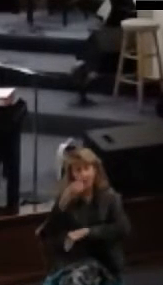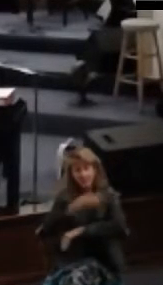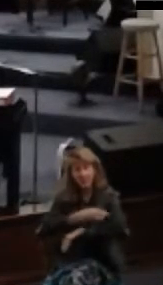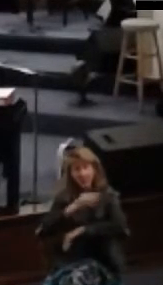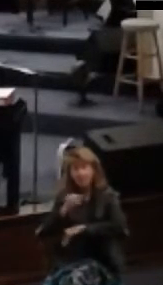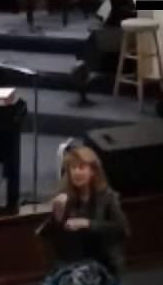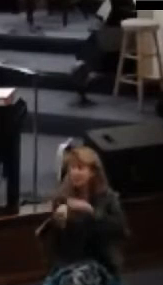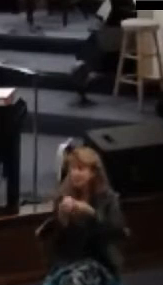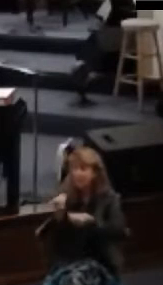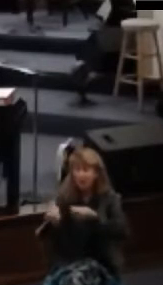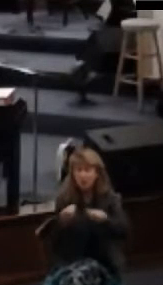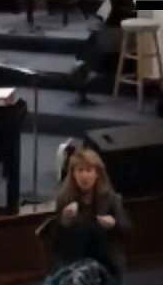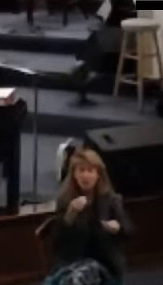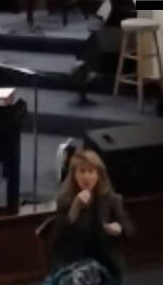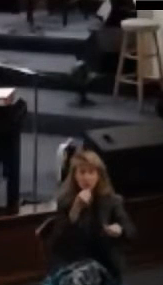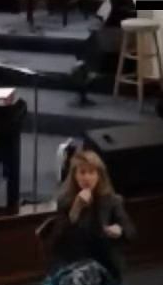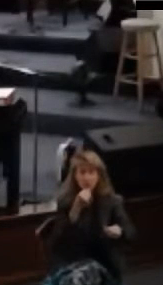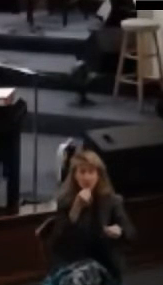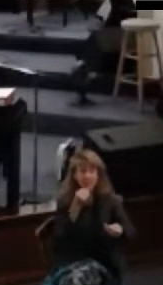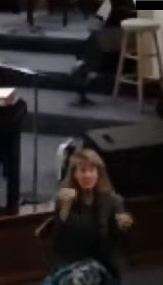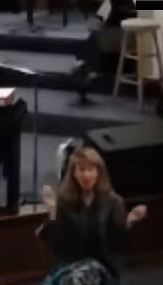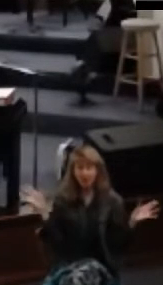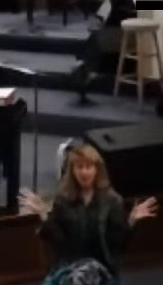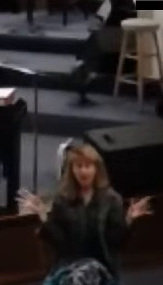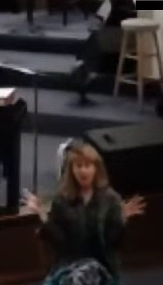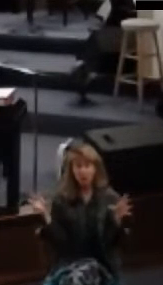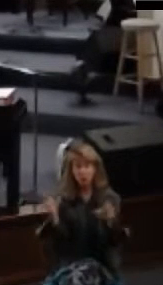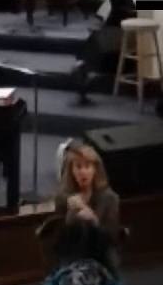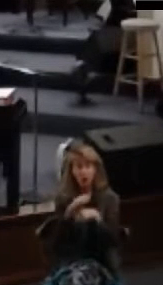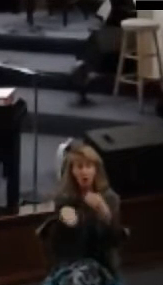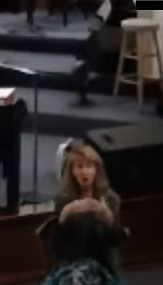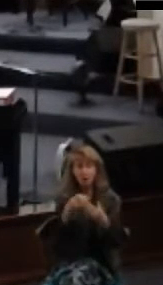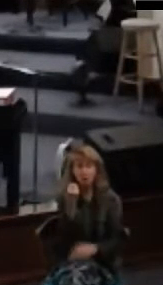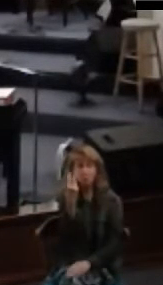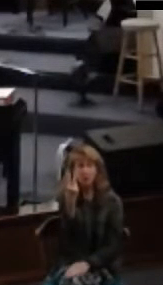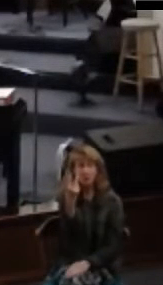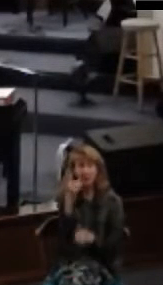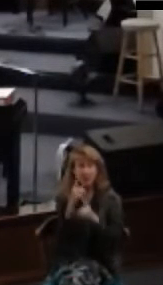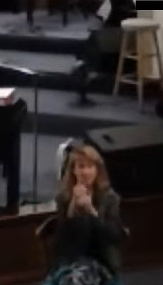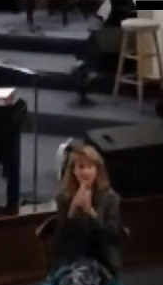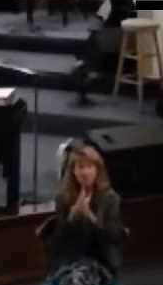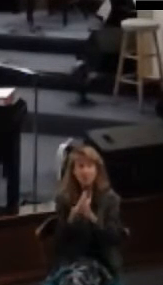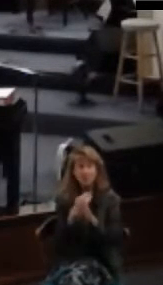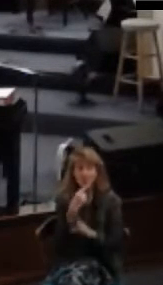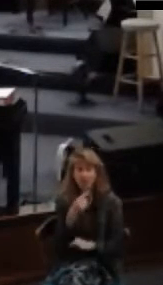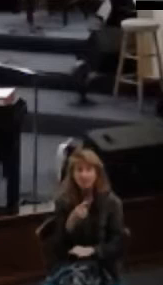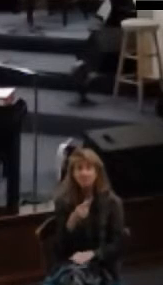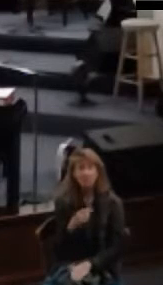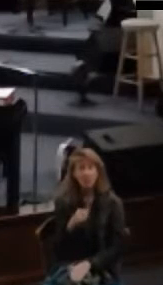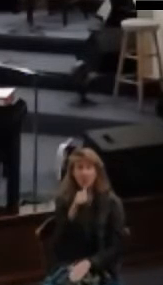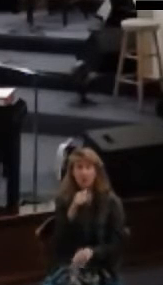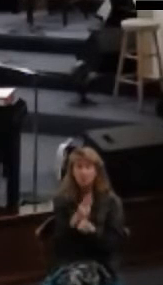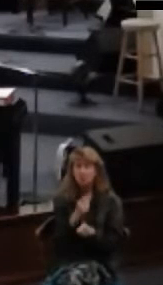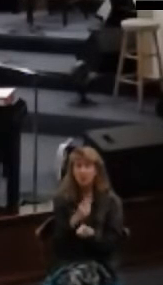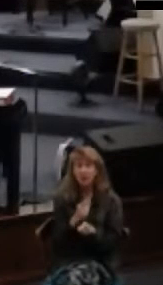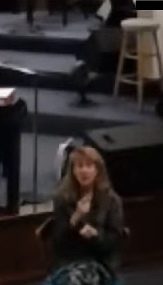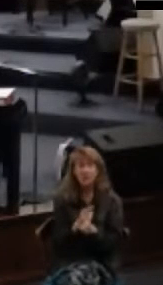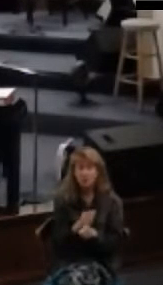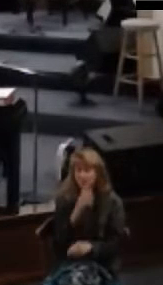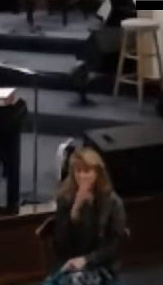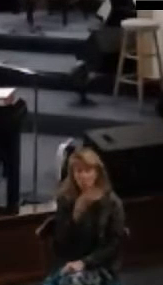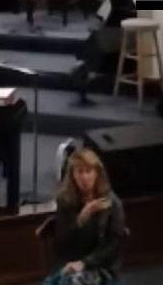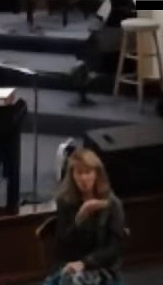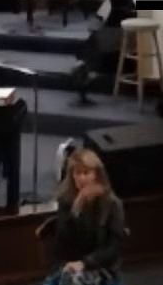the 12 gathered all the disciples together and said, "It would not be right for us to neglect the ministry of the Word of